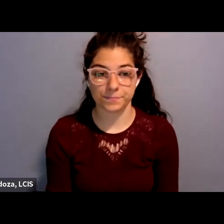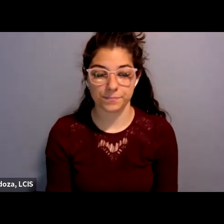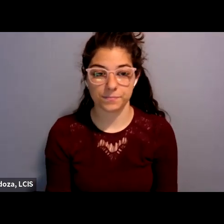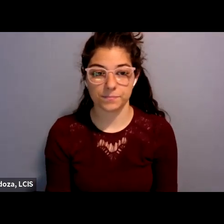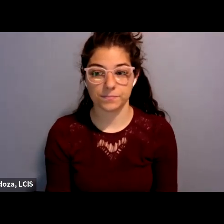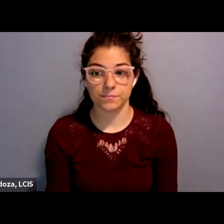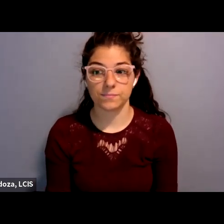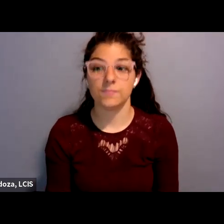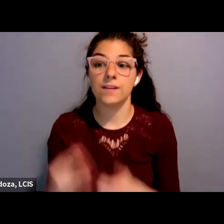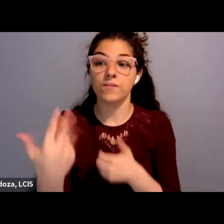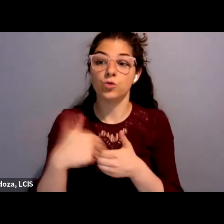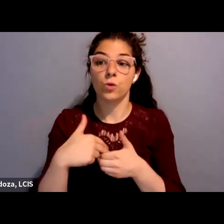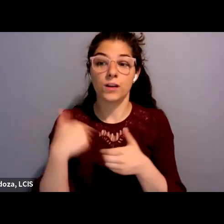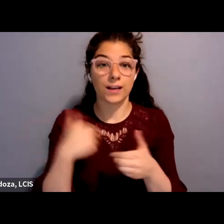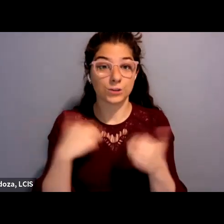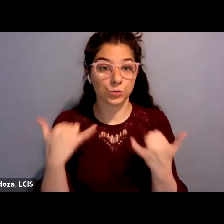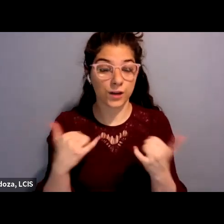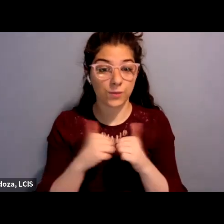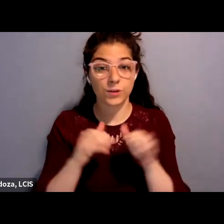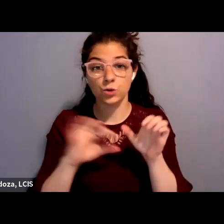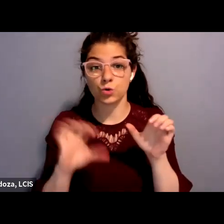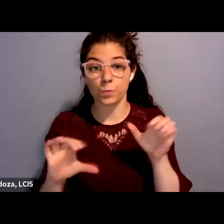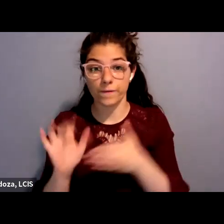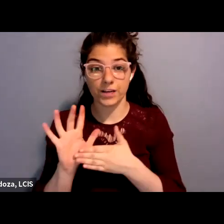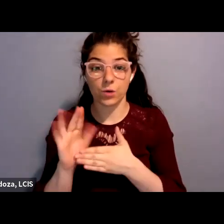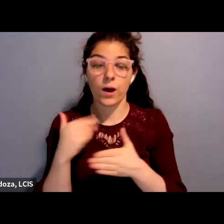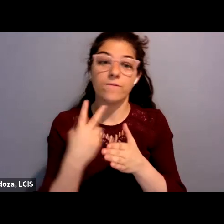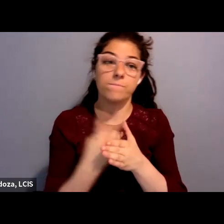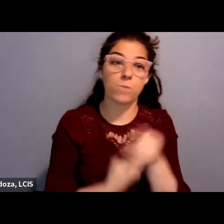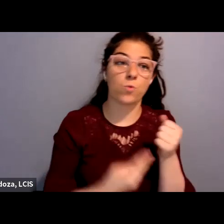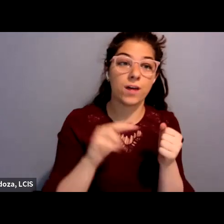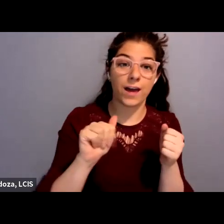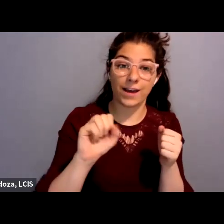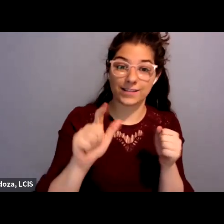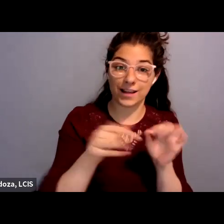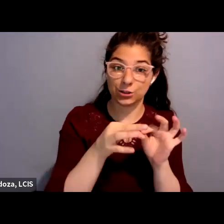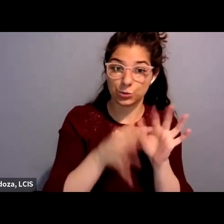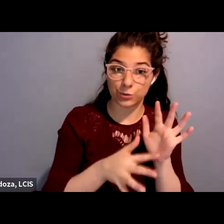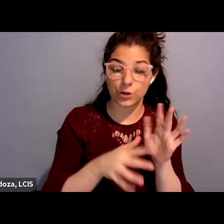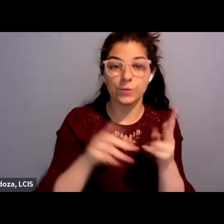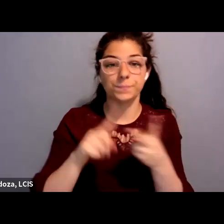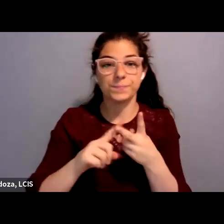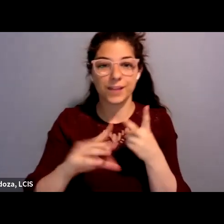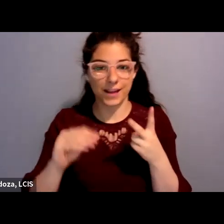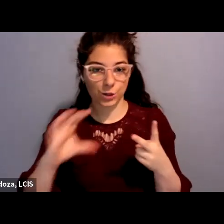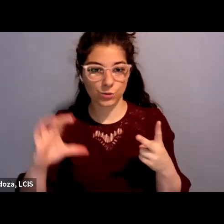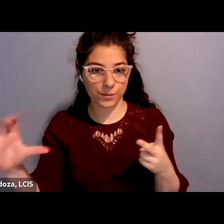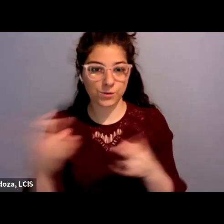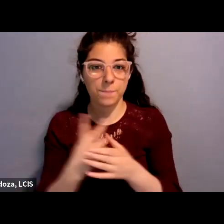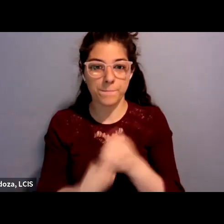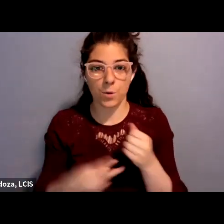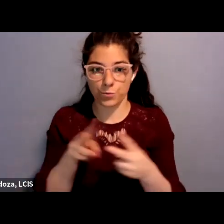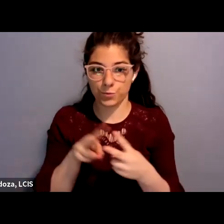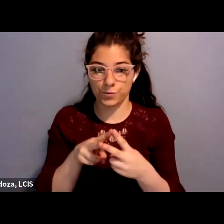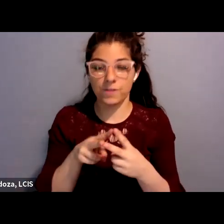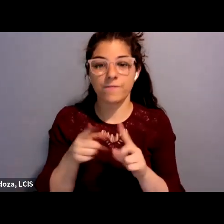If you're joining us today with Zoom video, we have both American Sign Language interpretation and captioning, courtesy